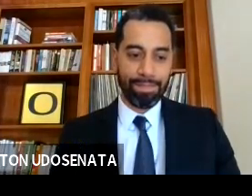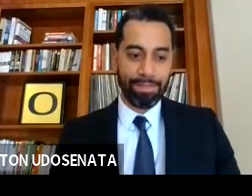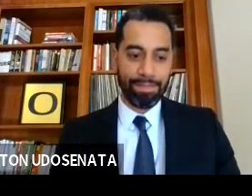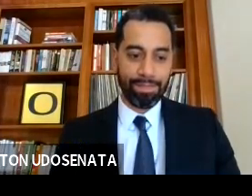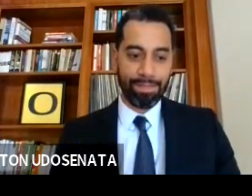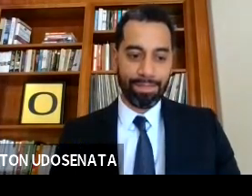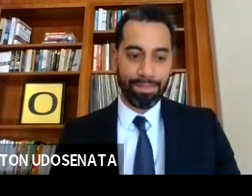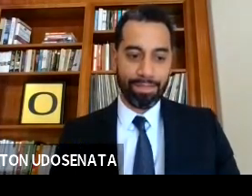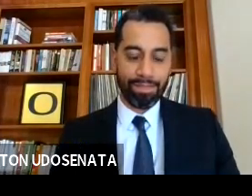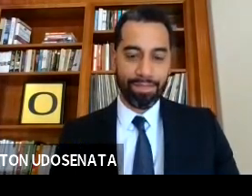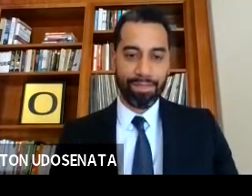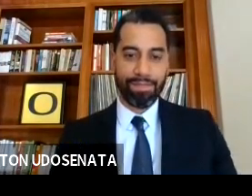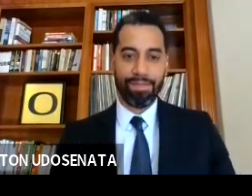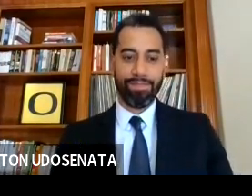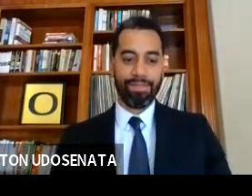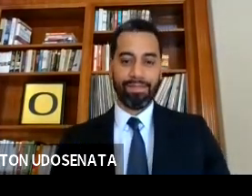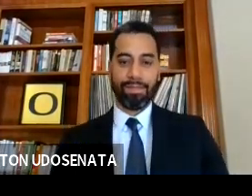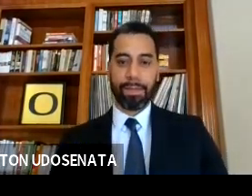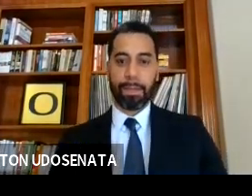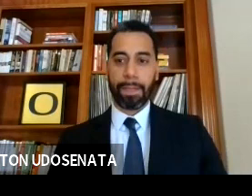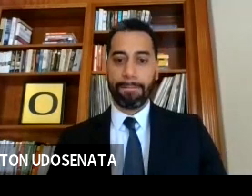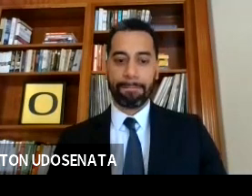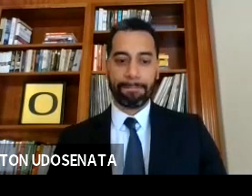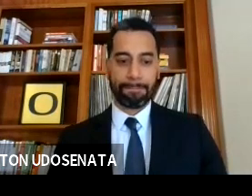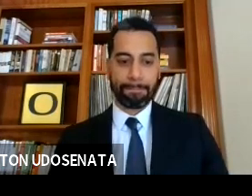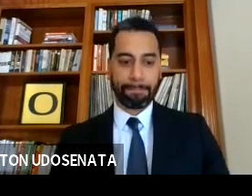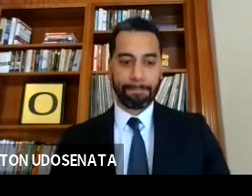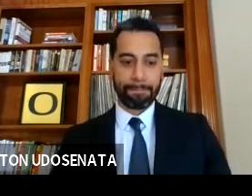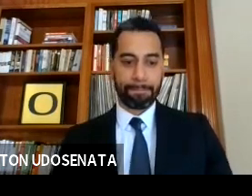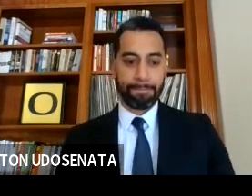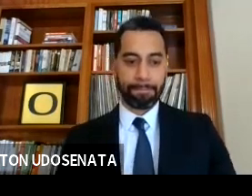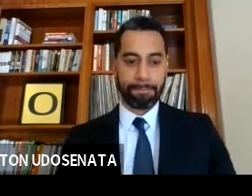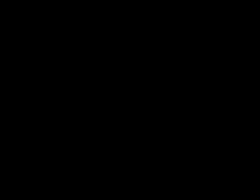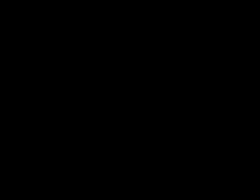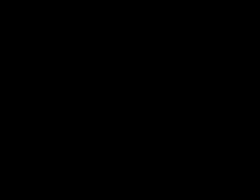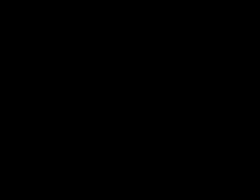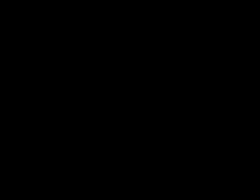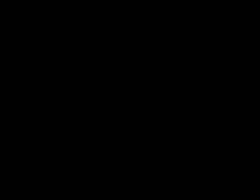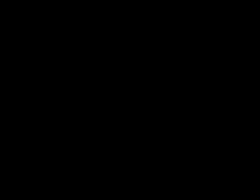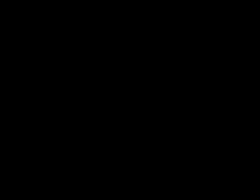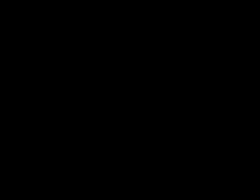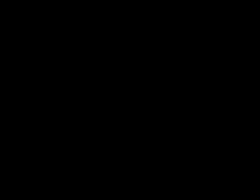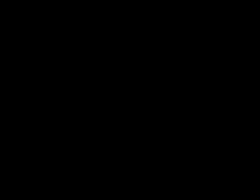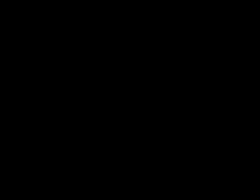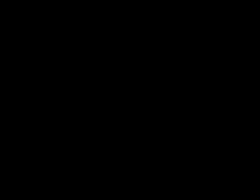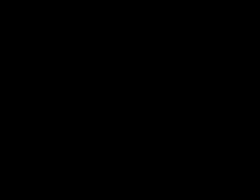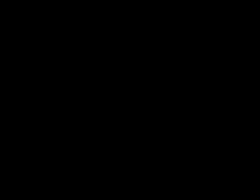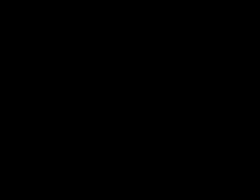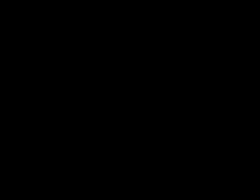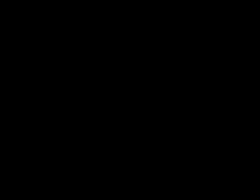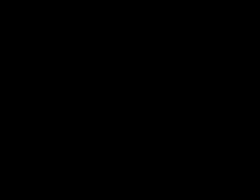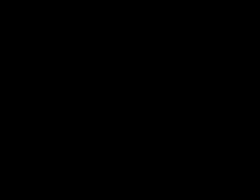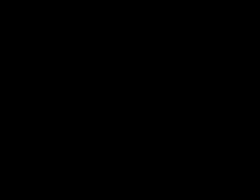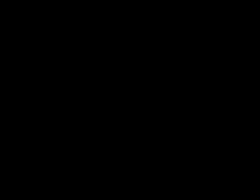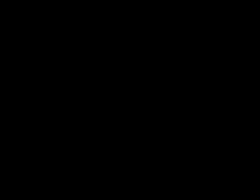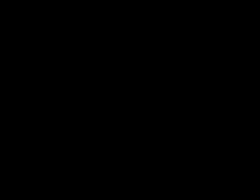Hello, middle school and high school families. We want to give you an idea of what school will look like when we begin hybrid learning. Your